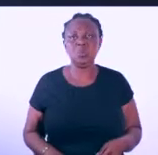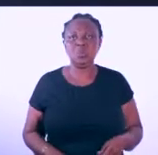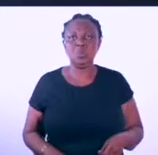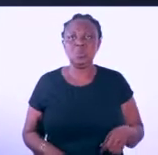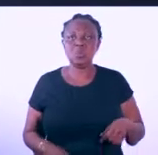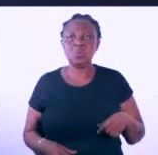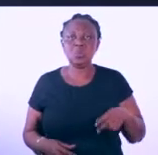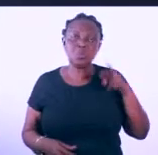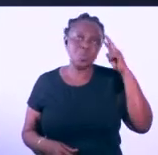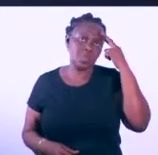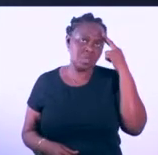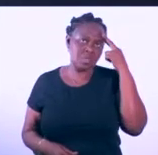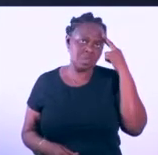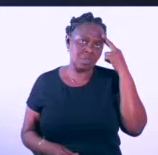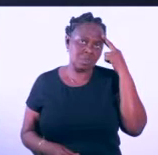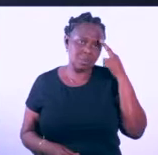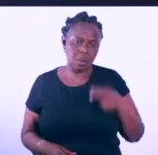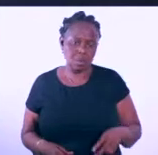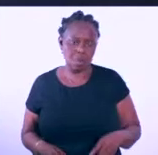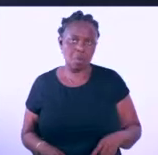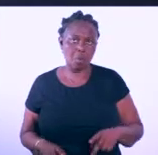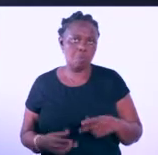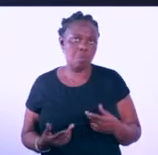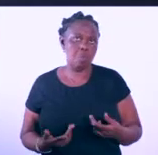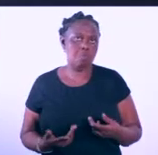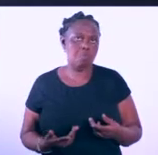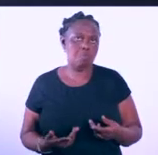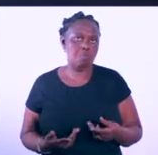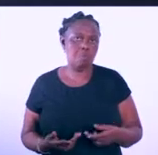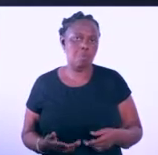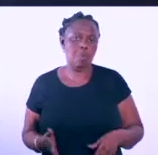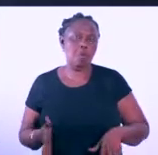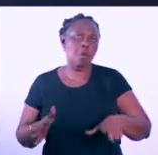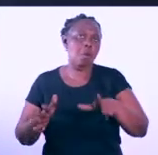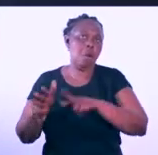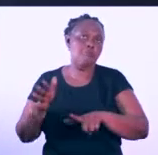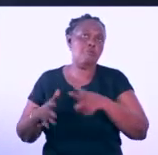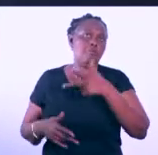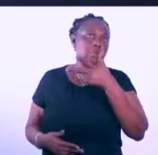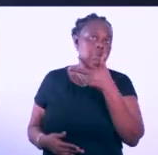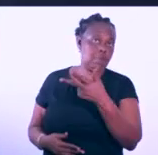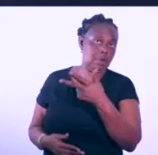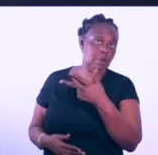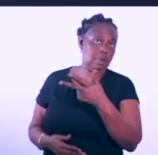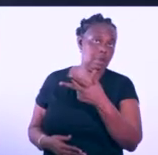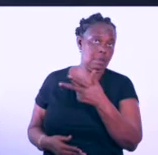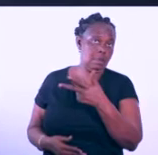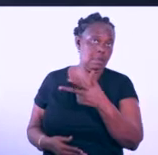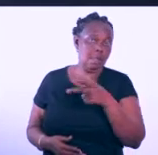Therefore, I placed her in level 3 as a